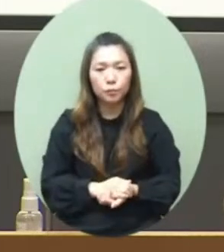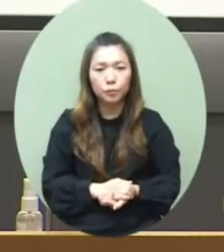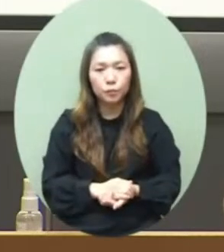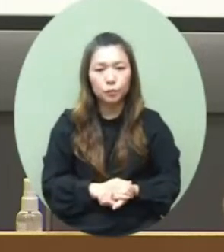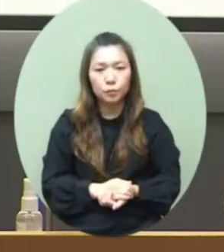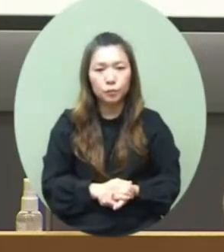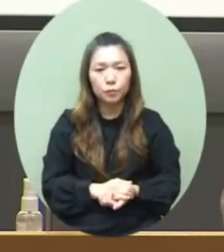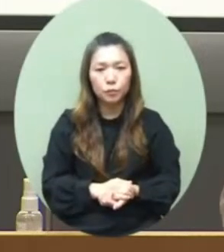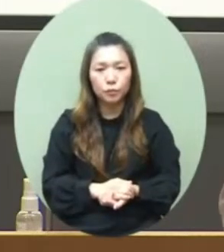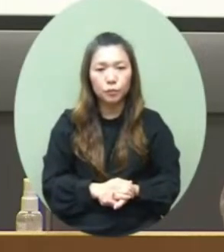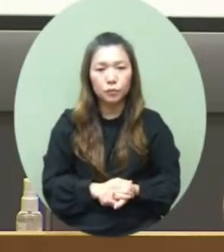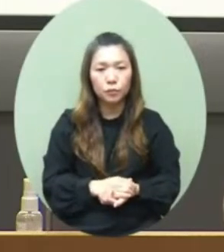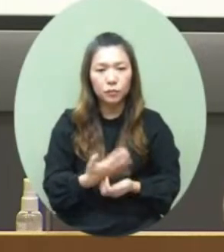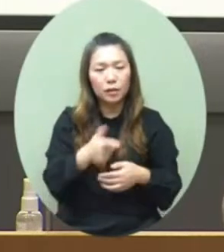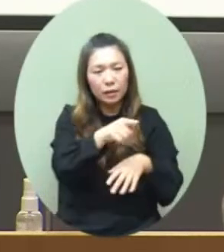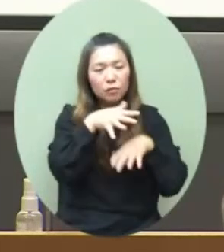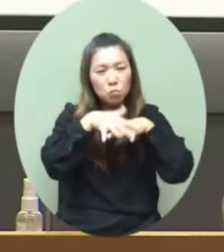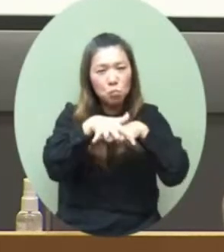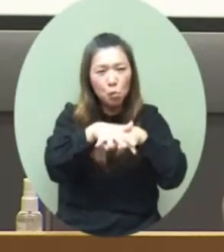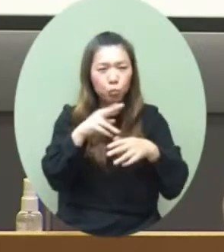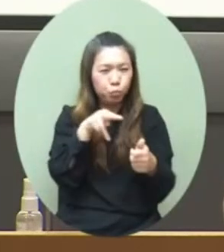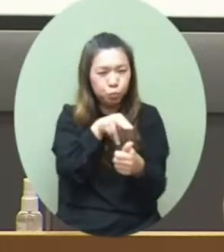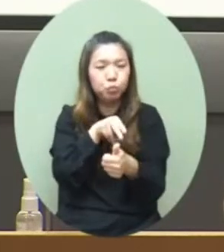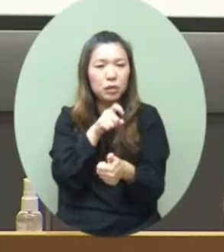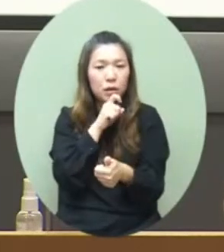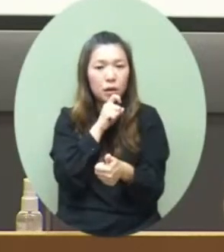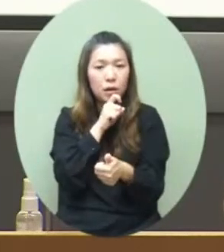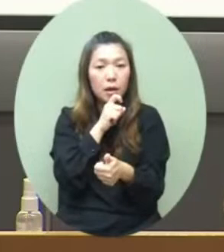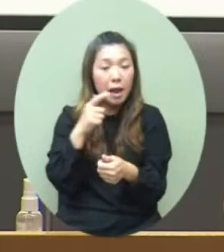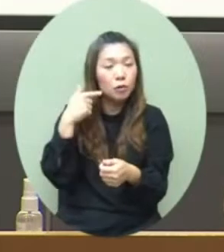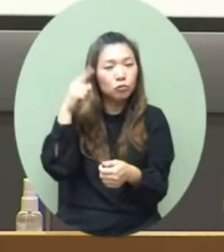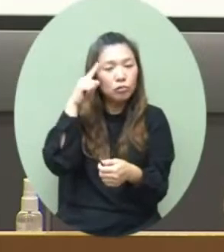tickets for distribution on site at the